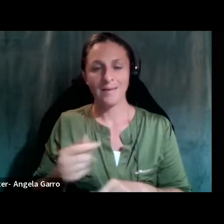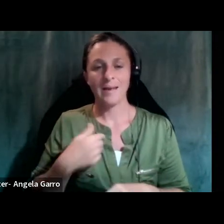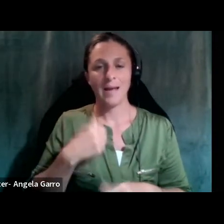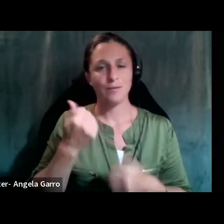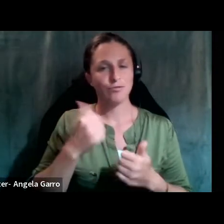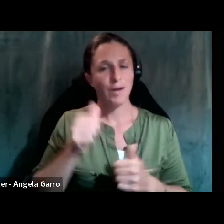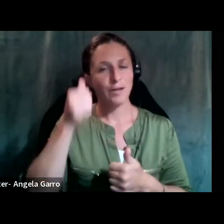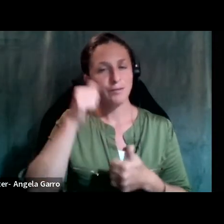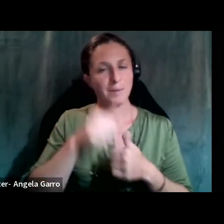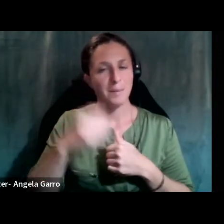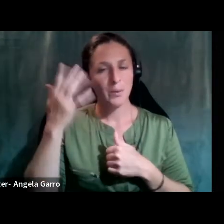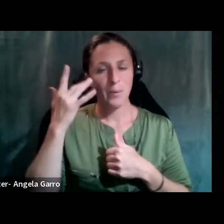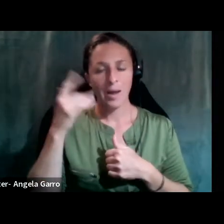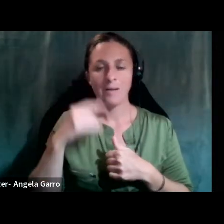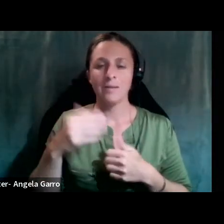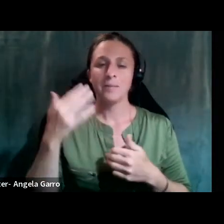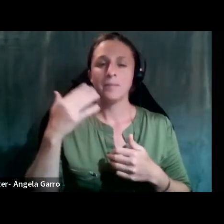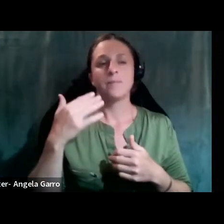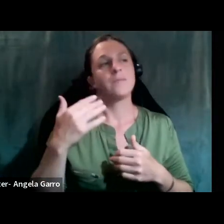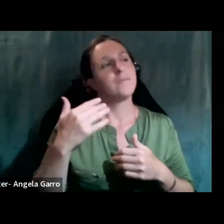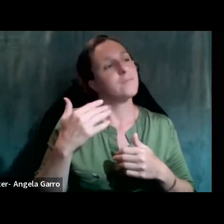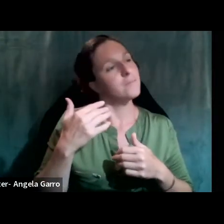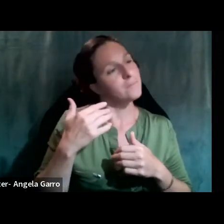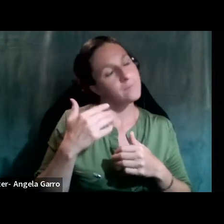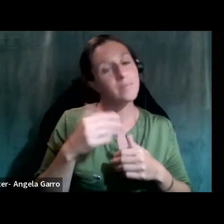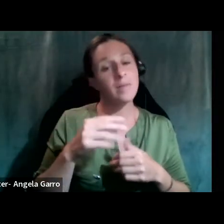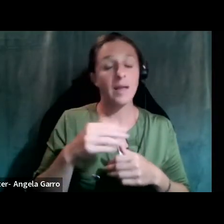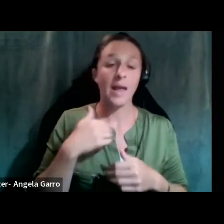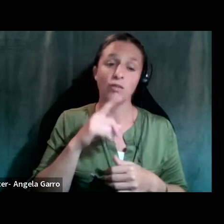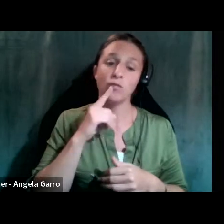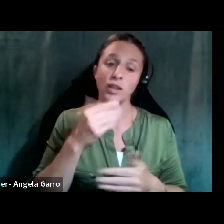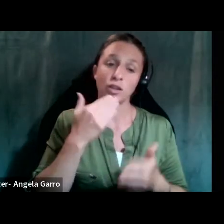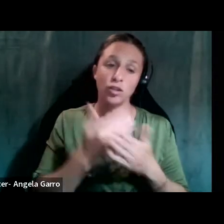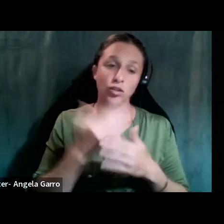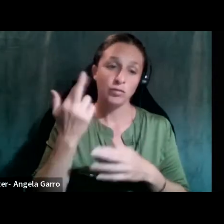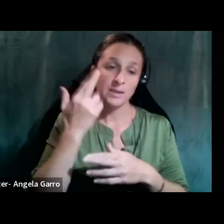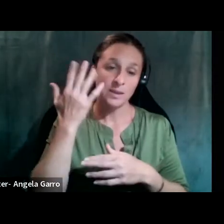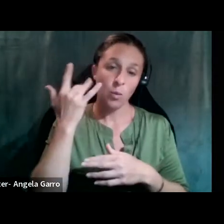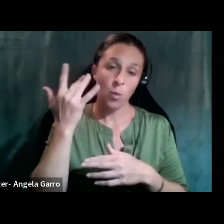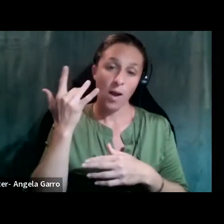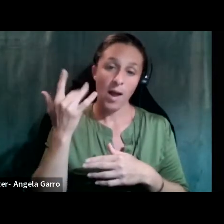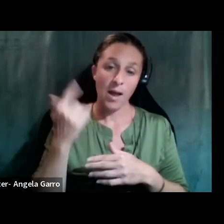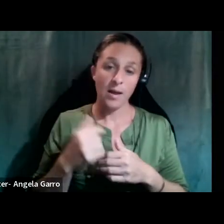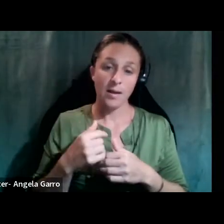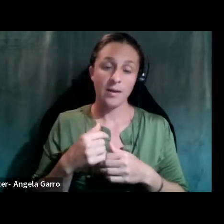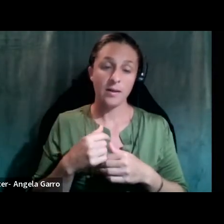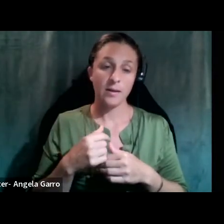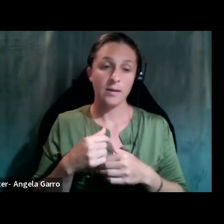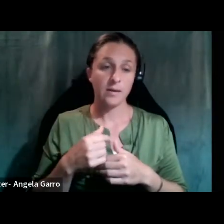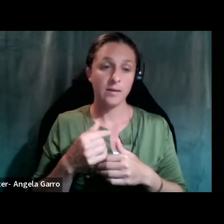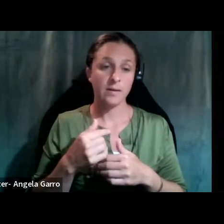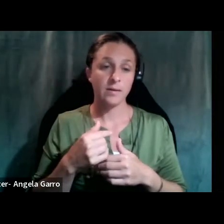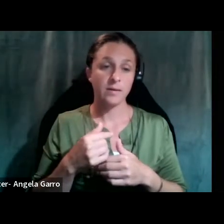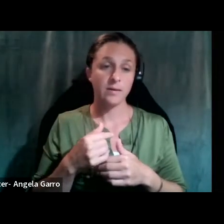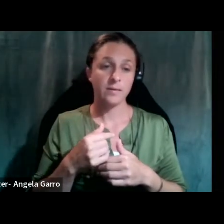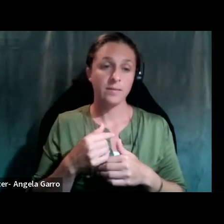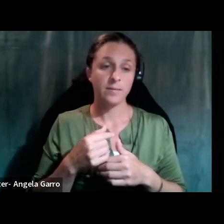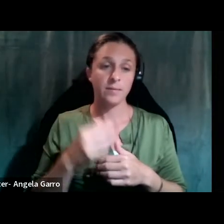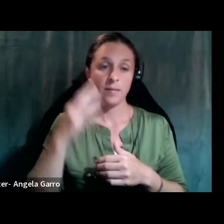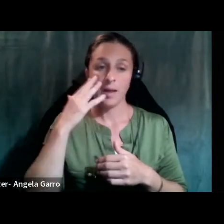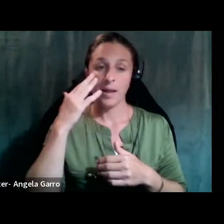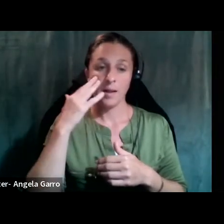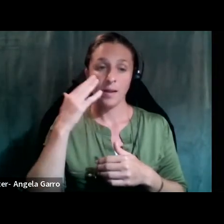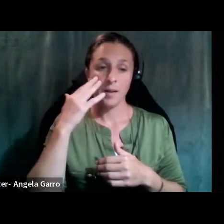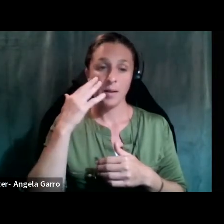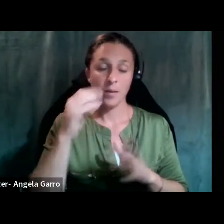why? Yeah, I mean, there were some really good reasons at the time why, and I know